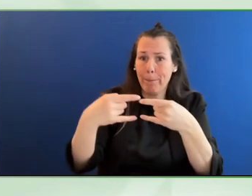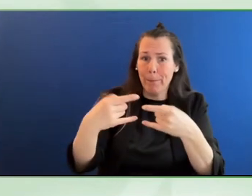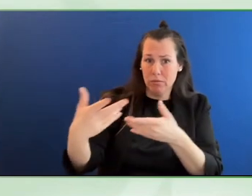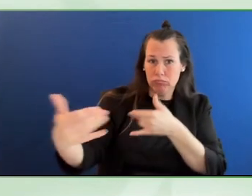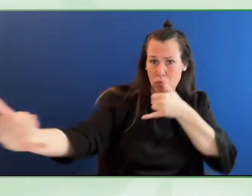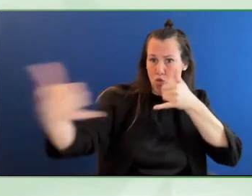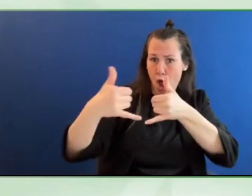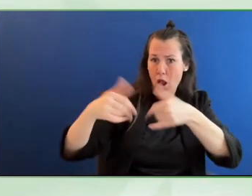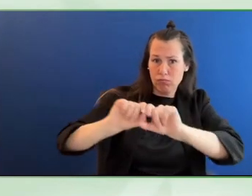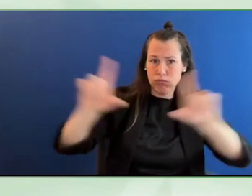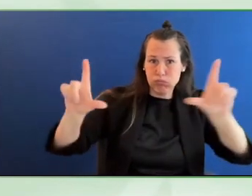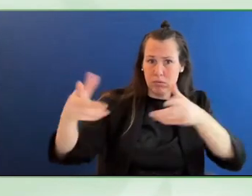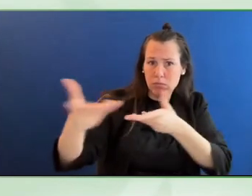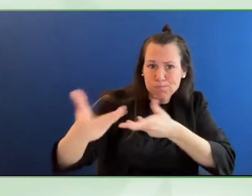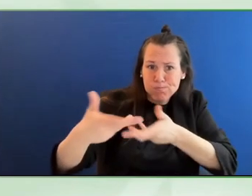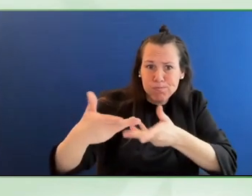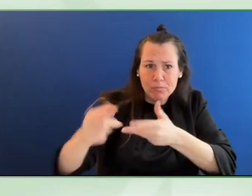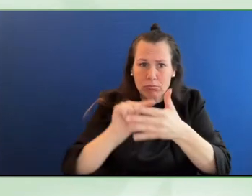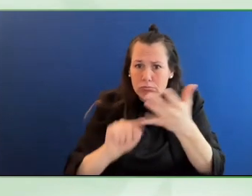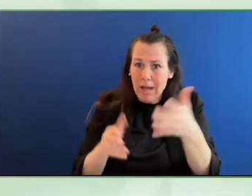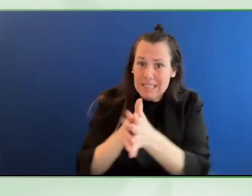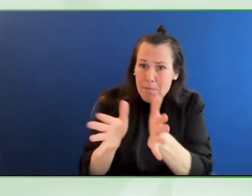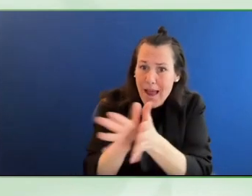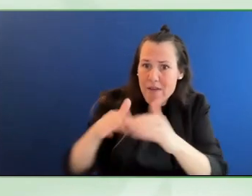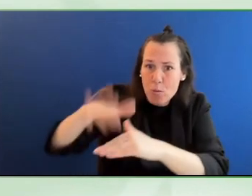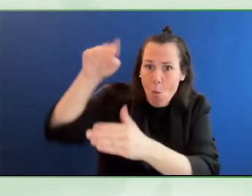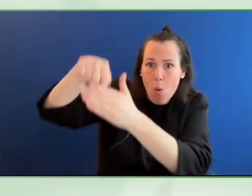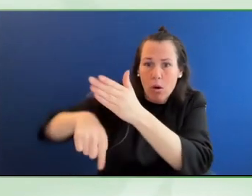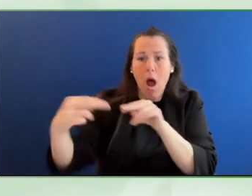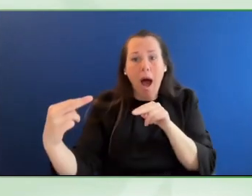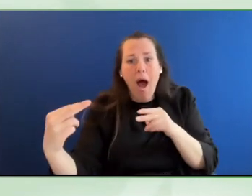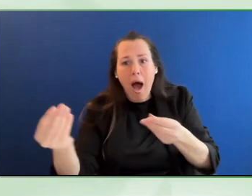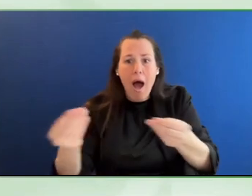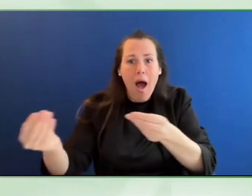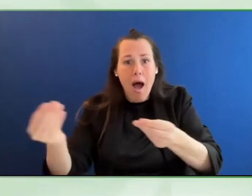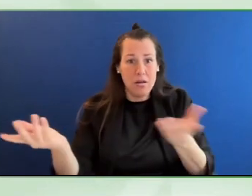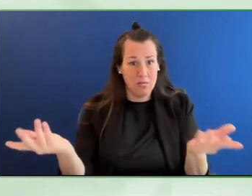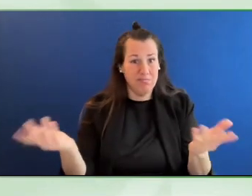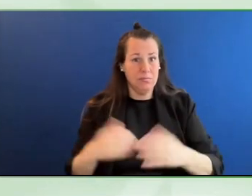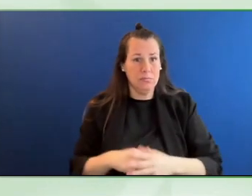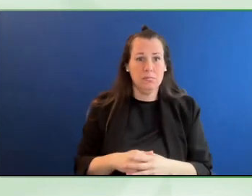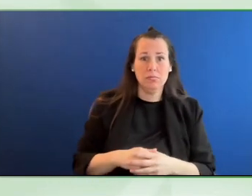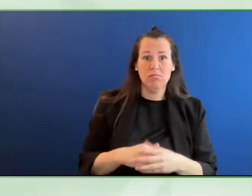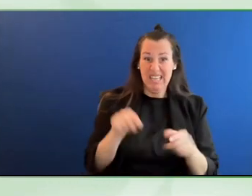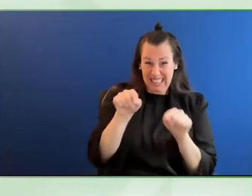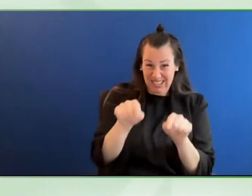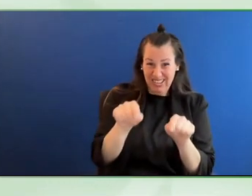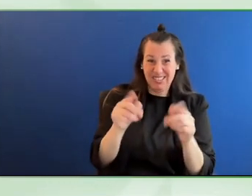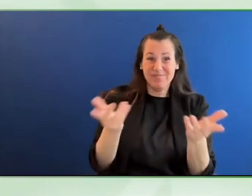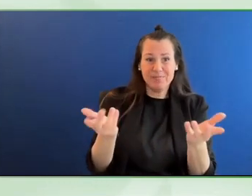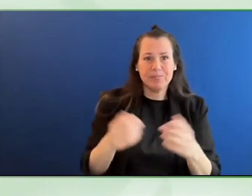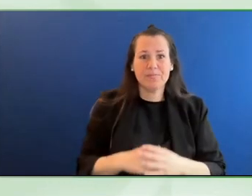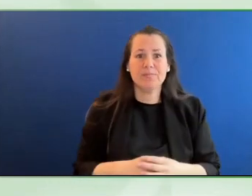K to 12. And there's only 69 kids in all of the grades combined. Okay, so they don't have, you